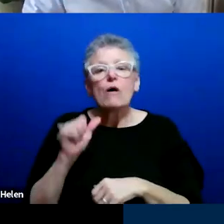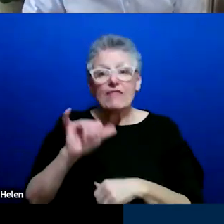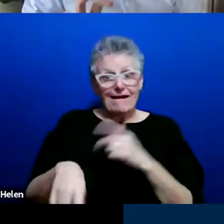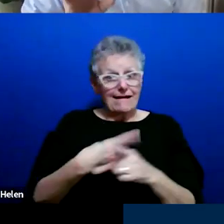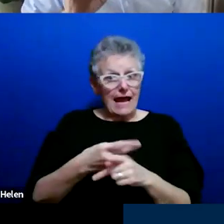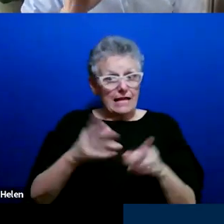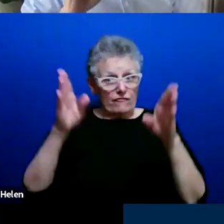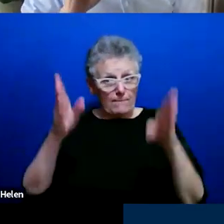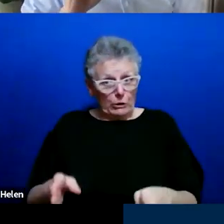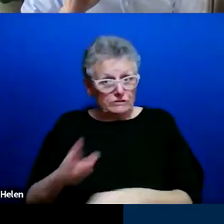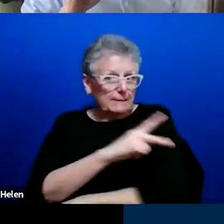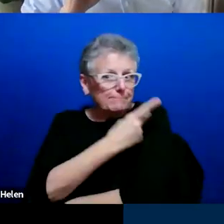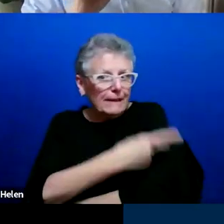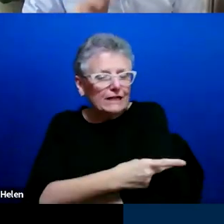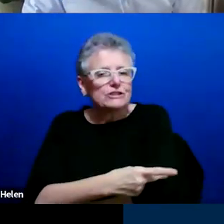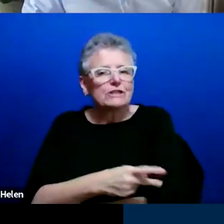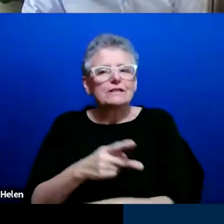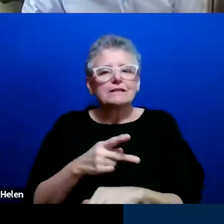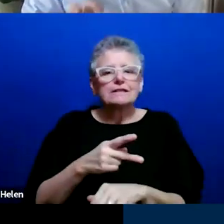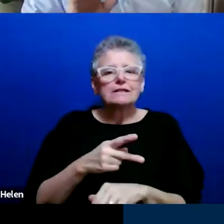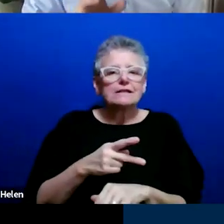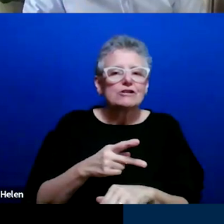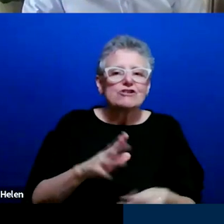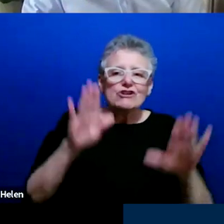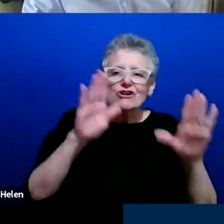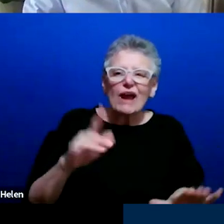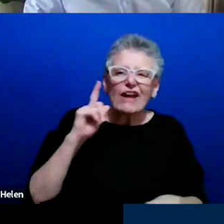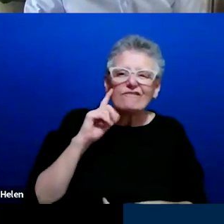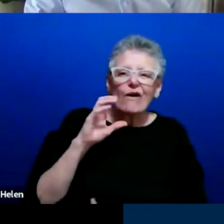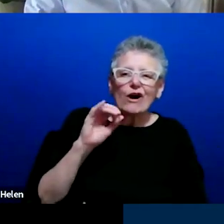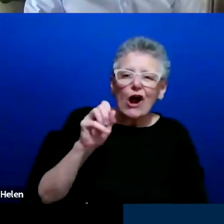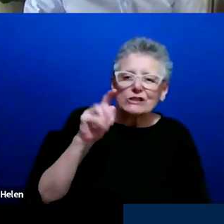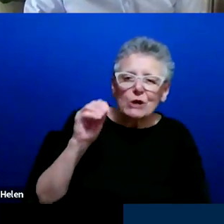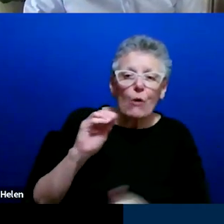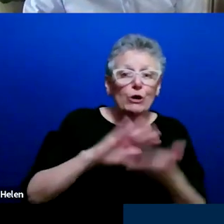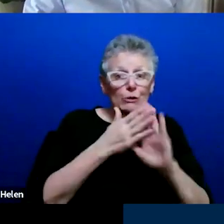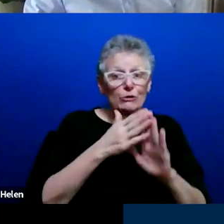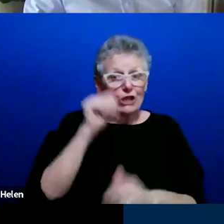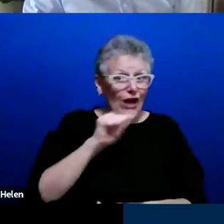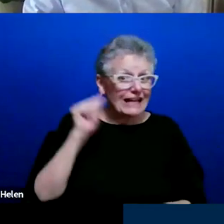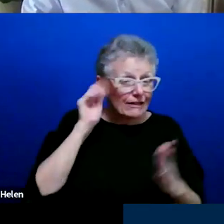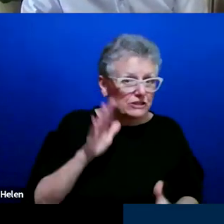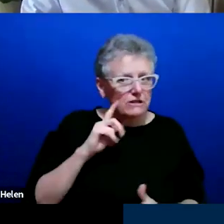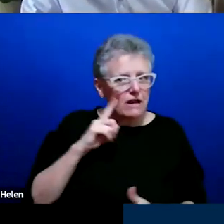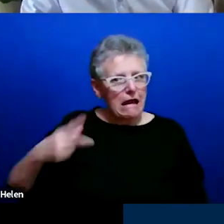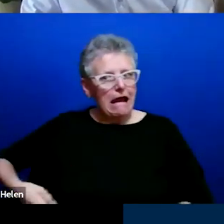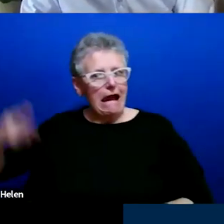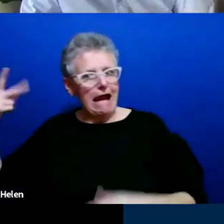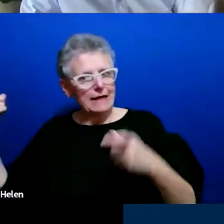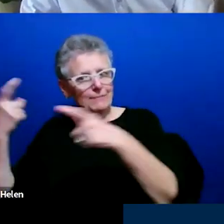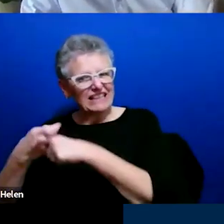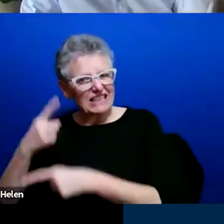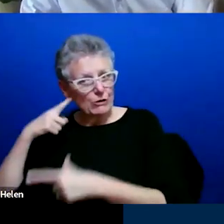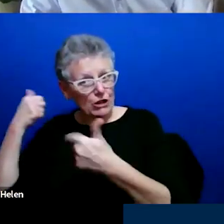of patients are great for Costco. They're great for community audiologists. When you get into high complexity hearing